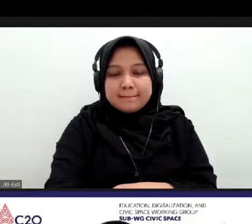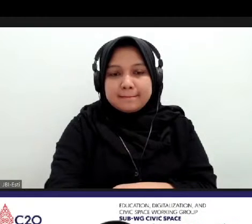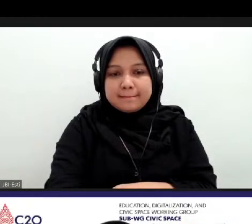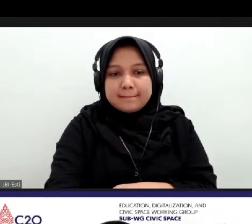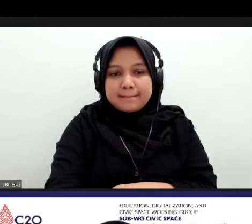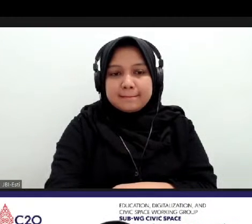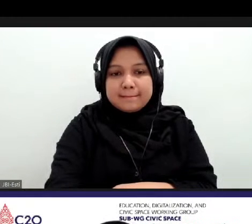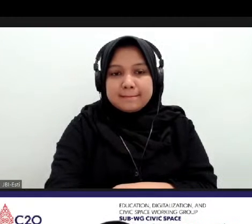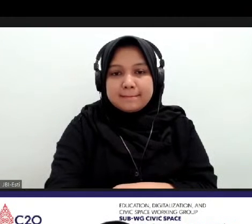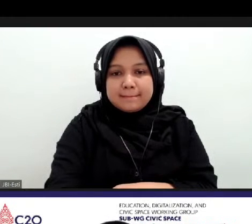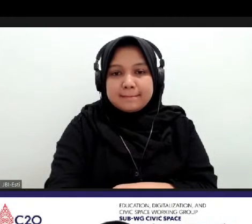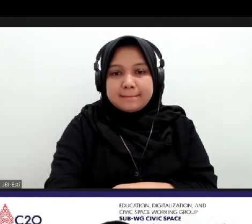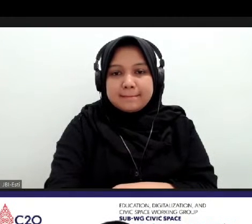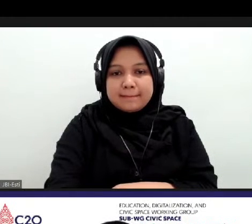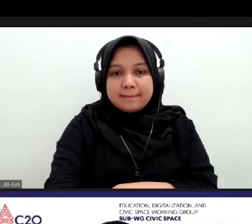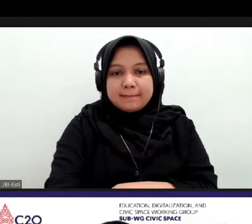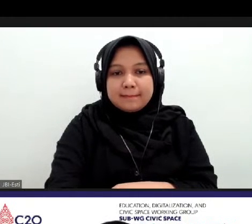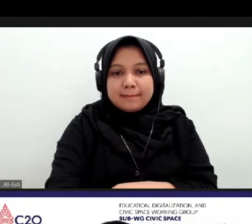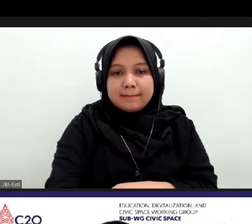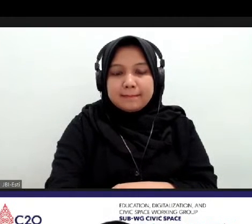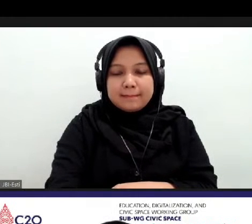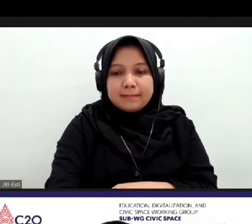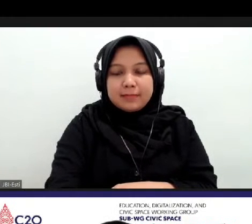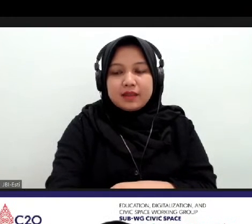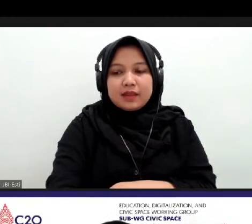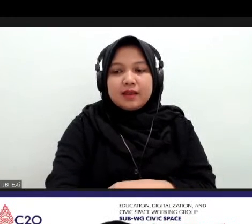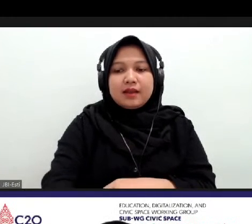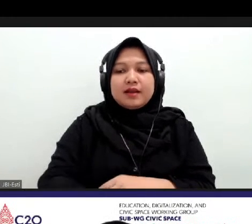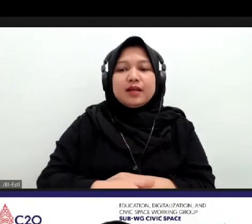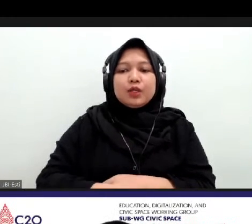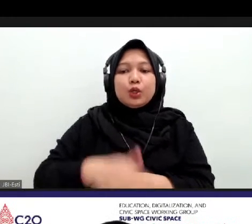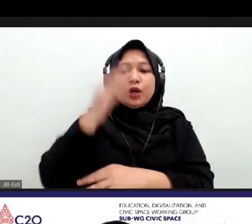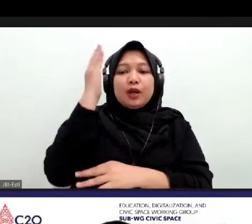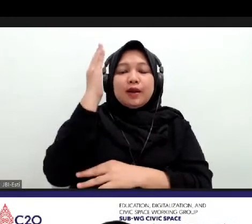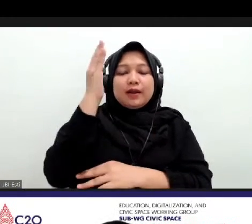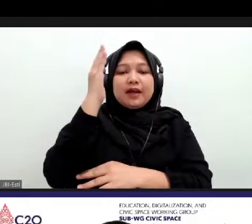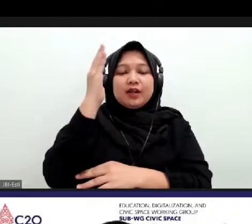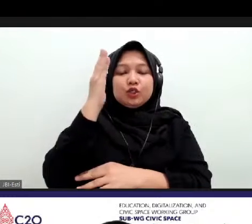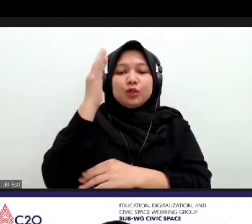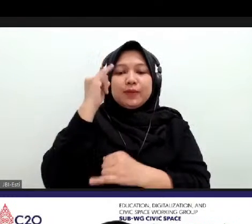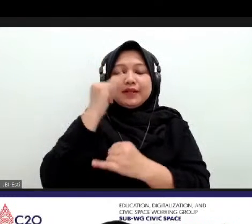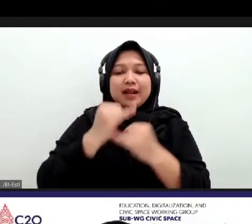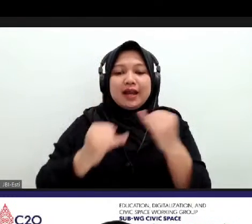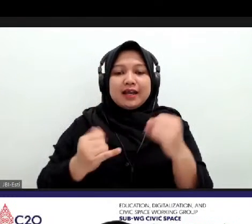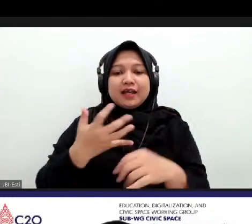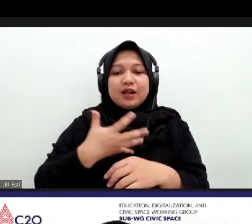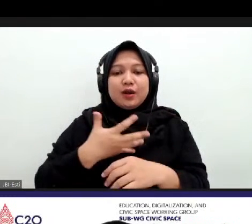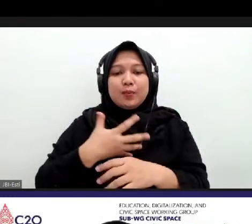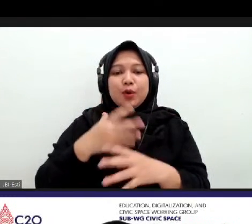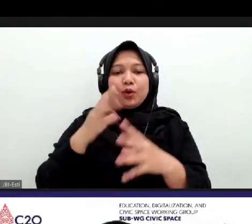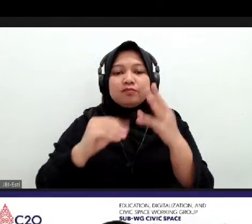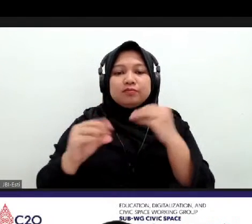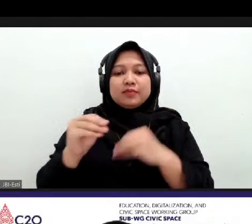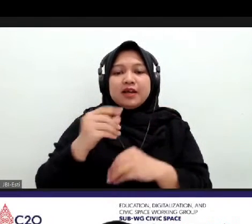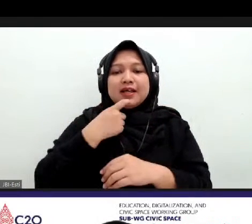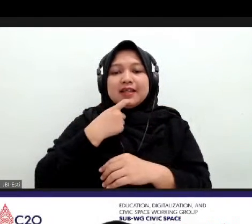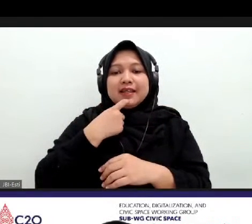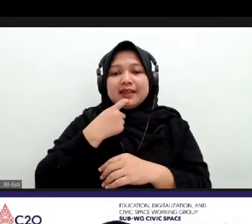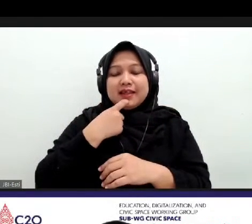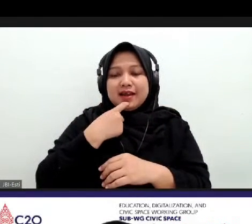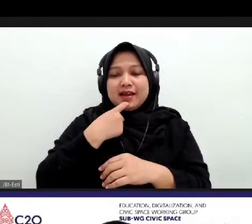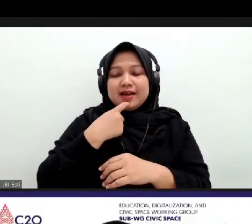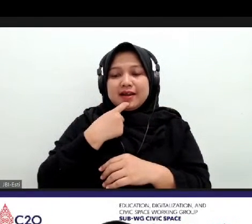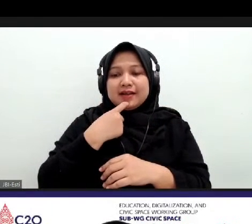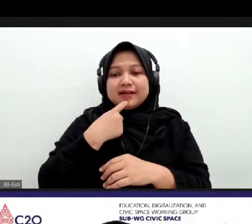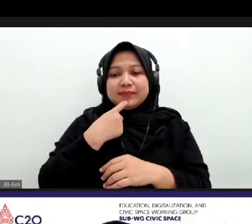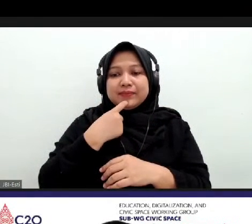itself. Our last speaker will draw all of the mentioned context and challenges into one package of information of what the sub-working group of